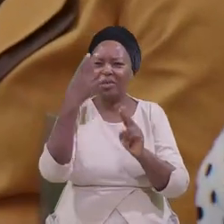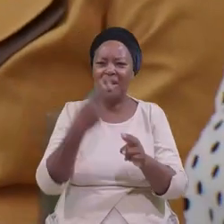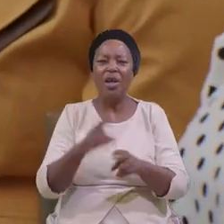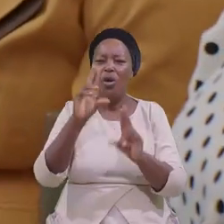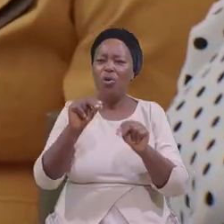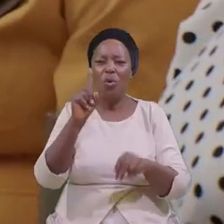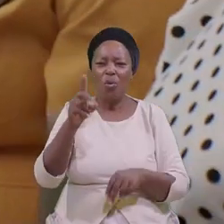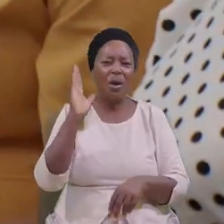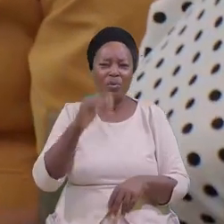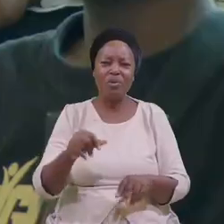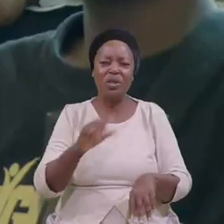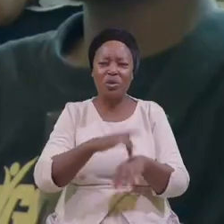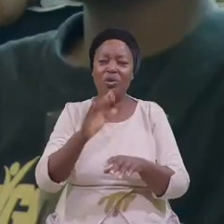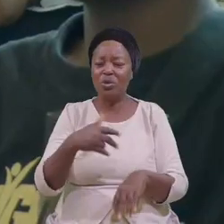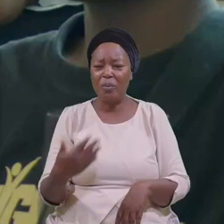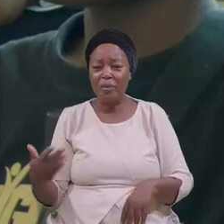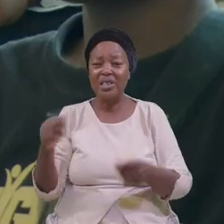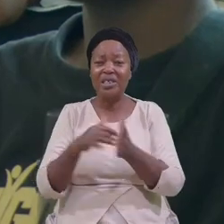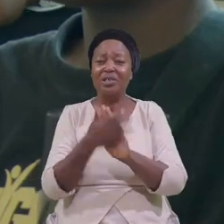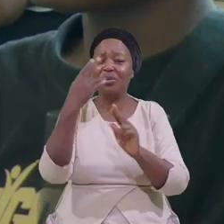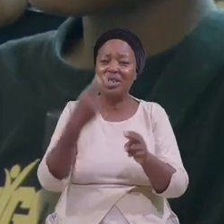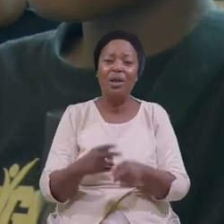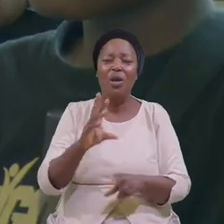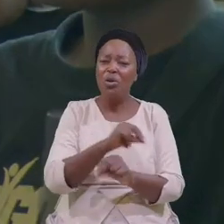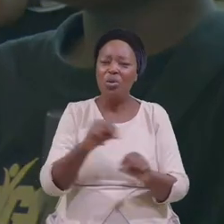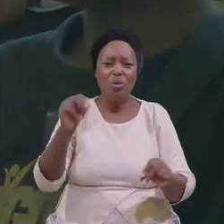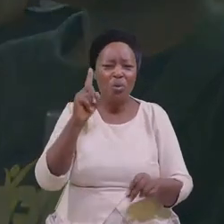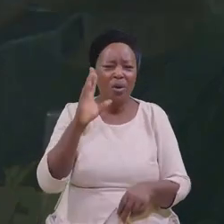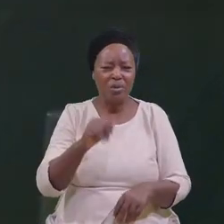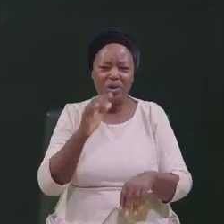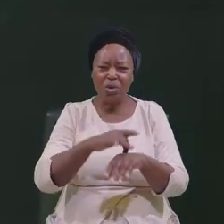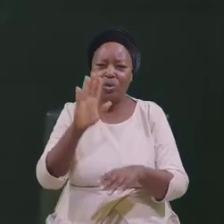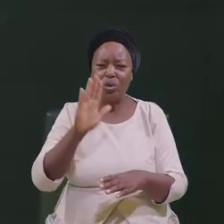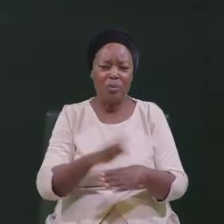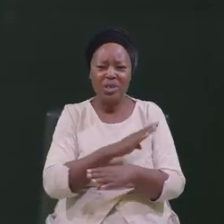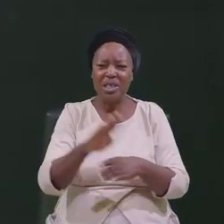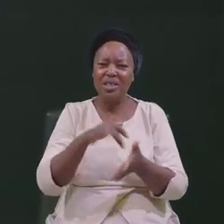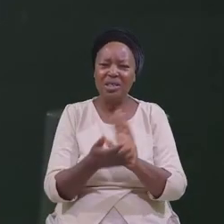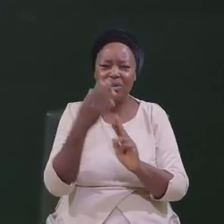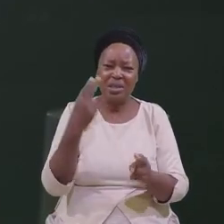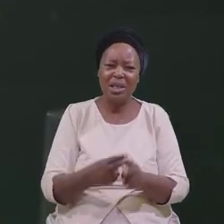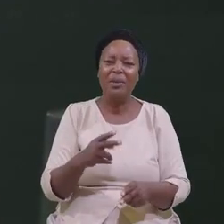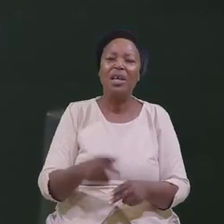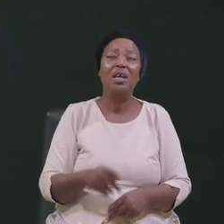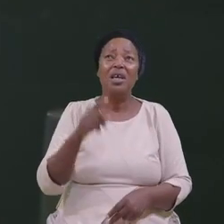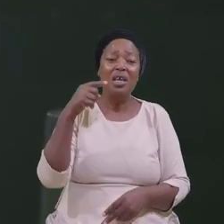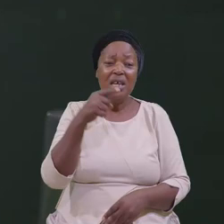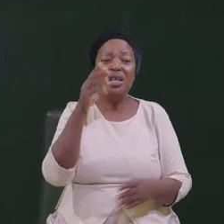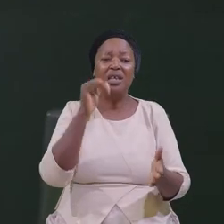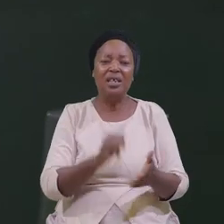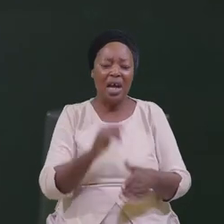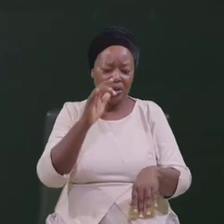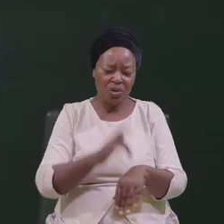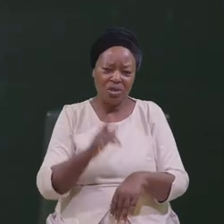Nobody will touch your property. Nobody will touch your business. He that touches